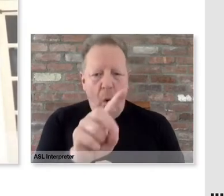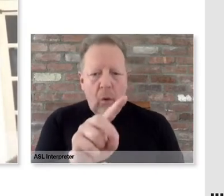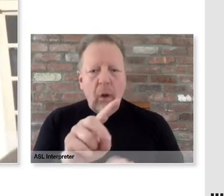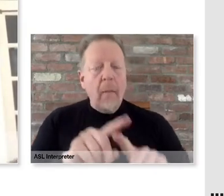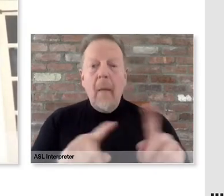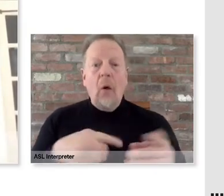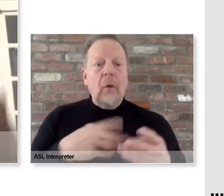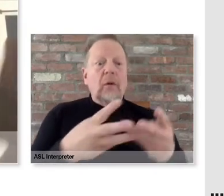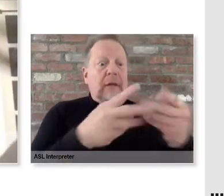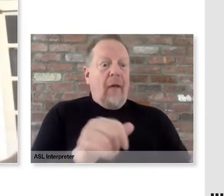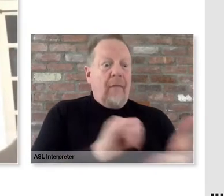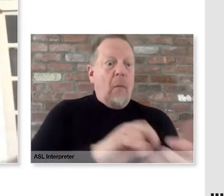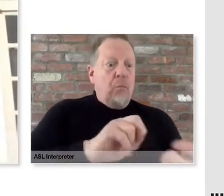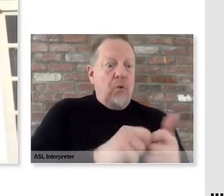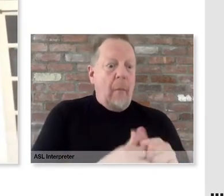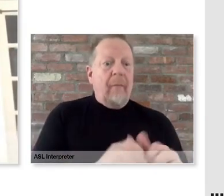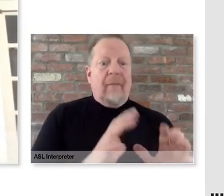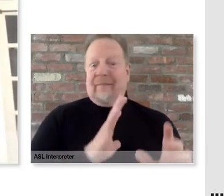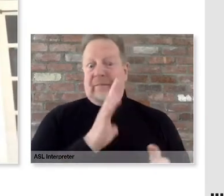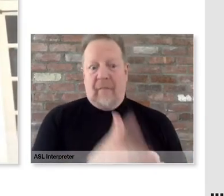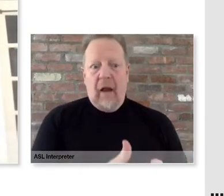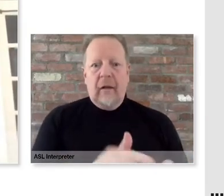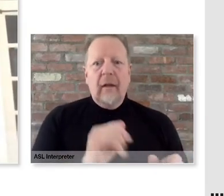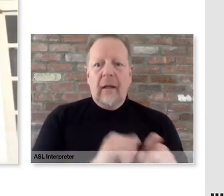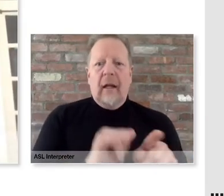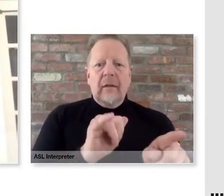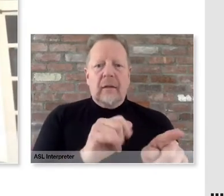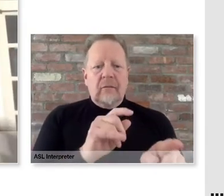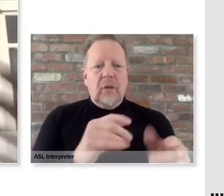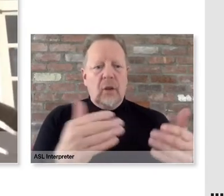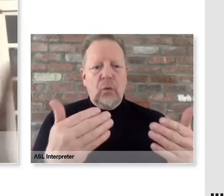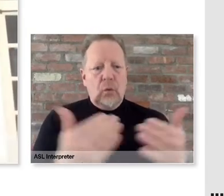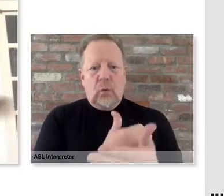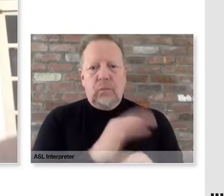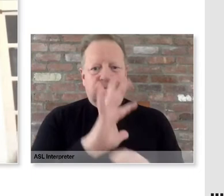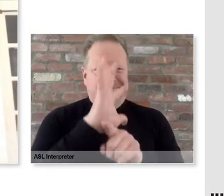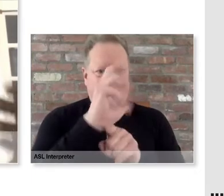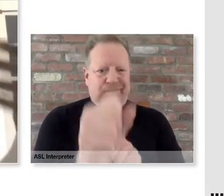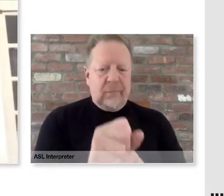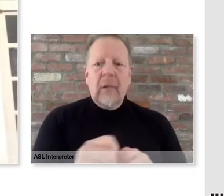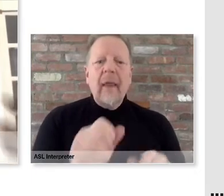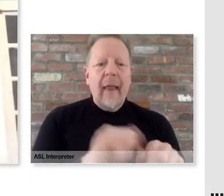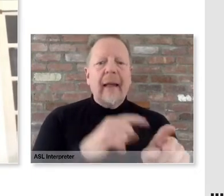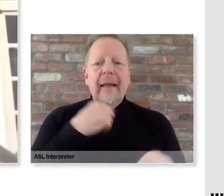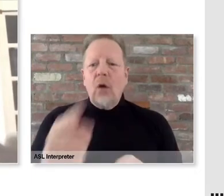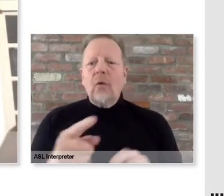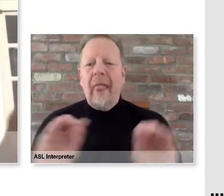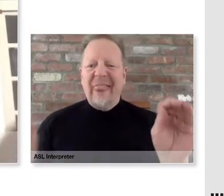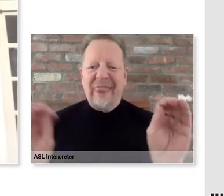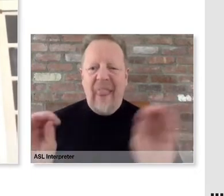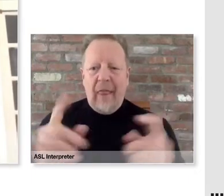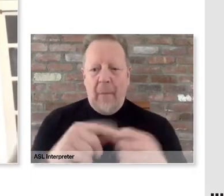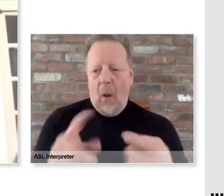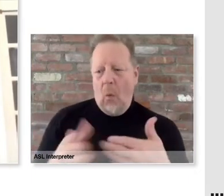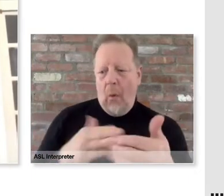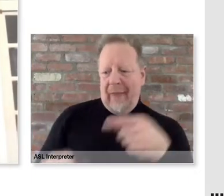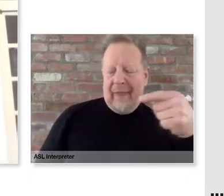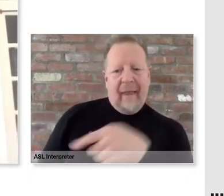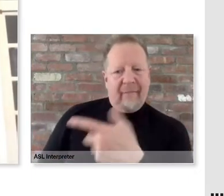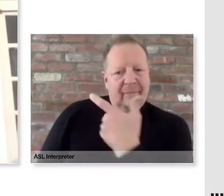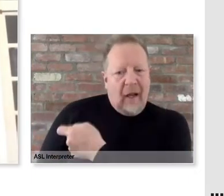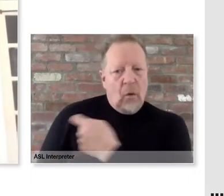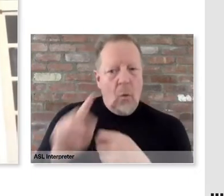that problem. Right. One that's very, very kind of modern and cutting edge. I mean, that could tell you absolutely nothing about whether or not a vaccine is going to be